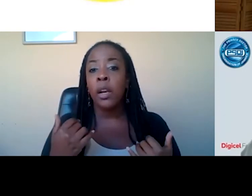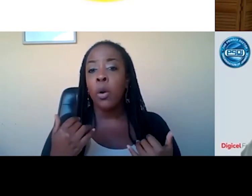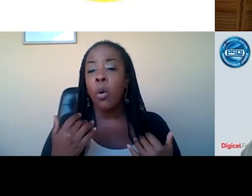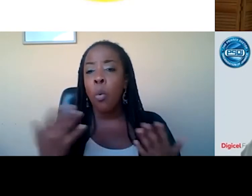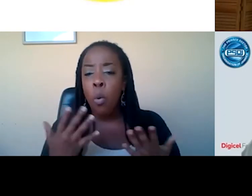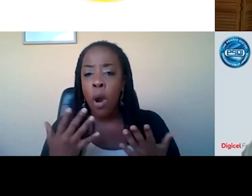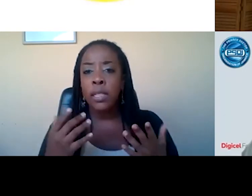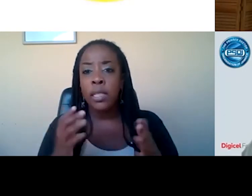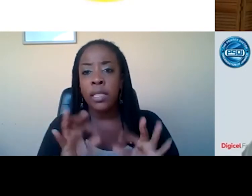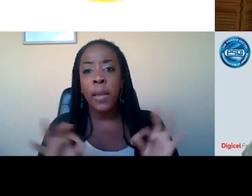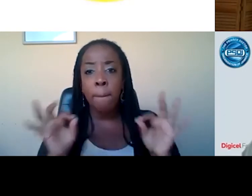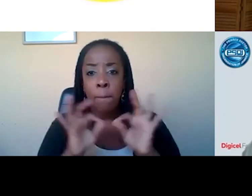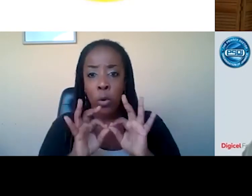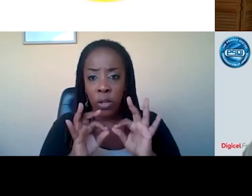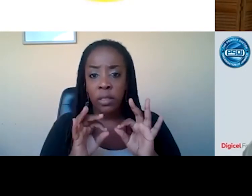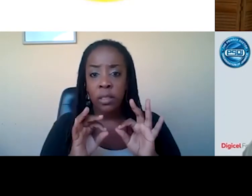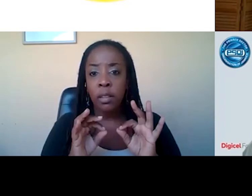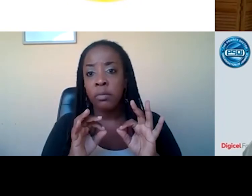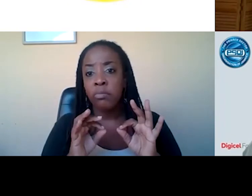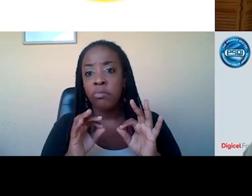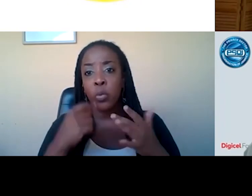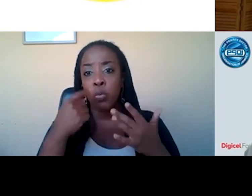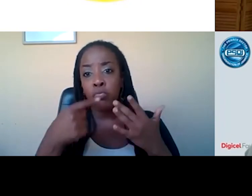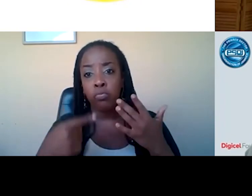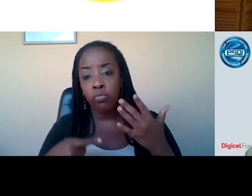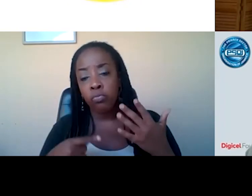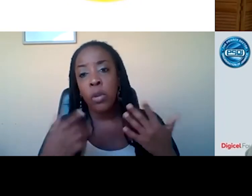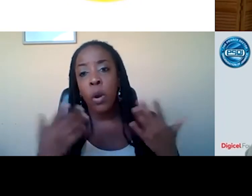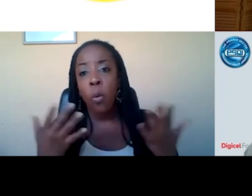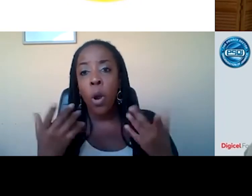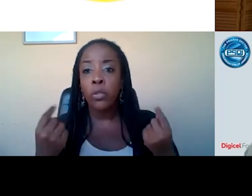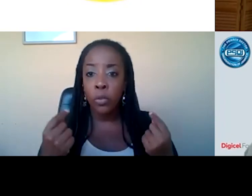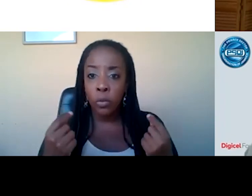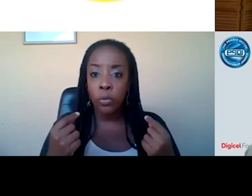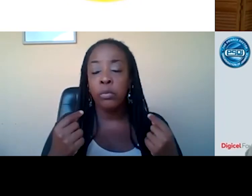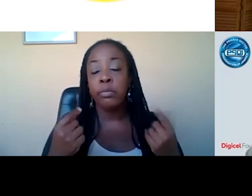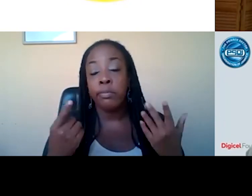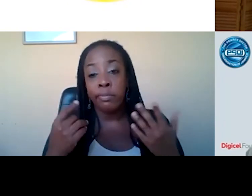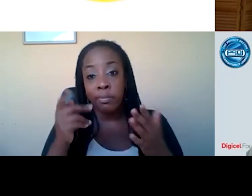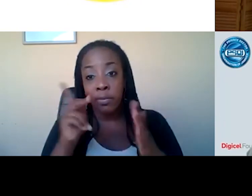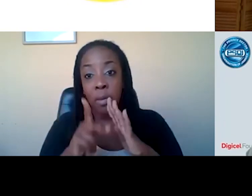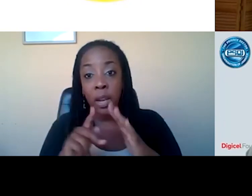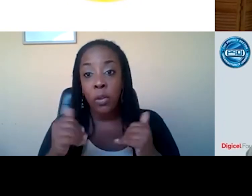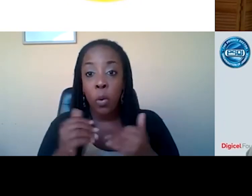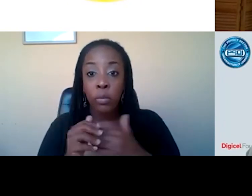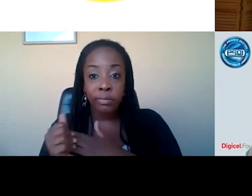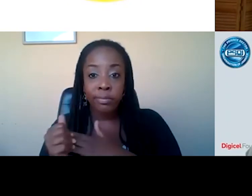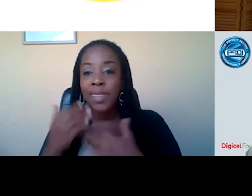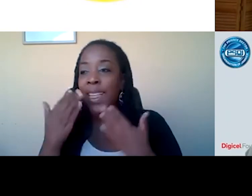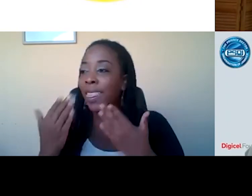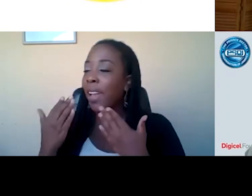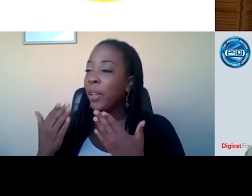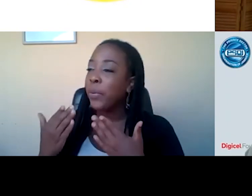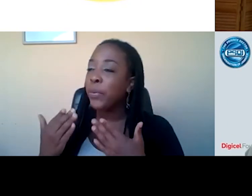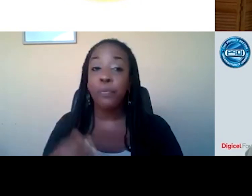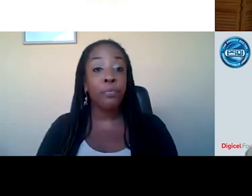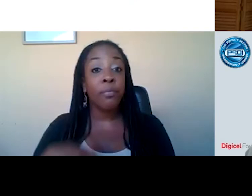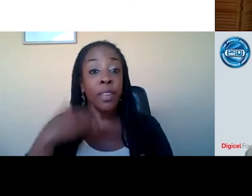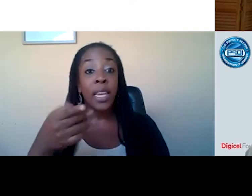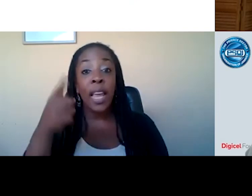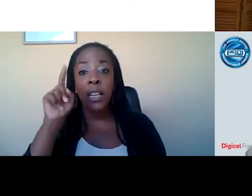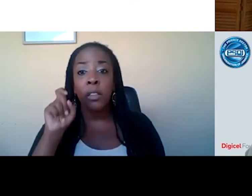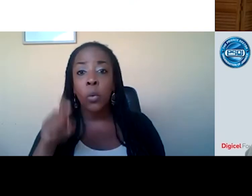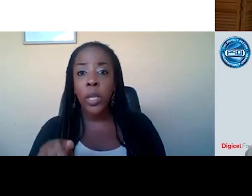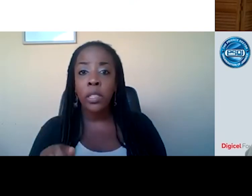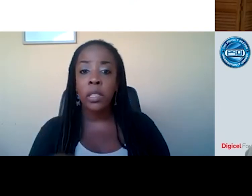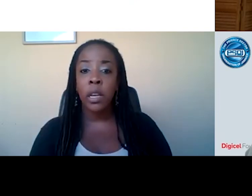important to have? There's a good outline, you know, to be guided by. Thank you very much. The next question